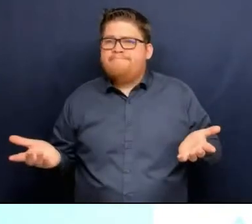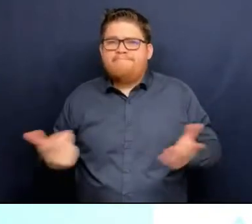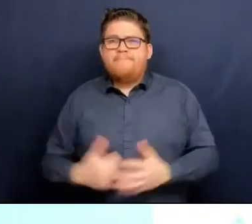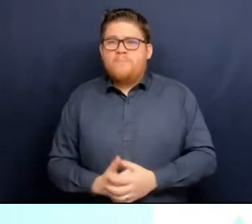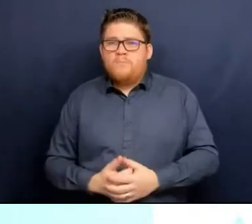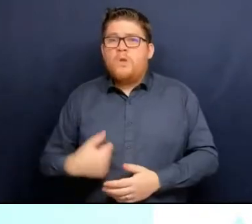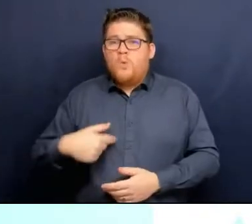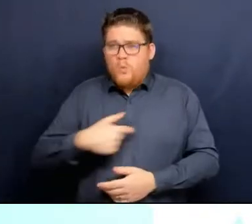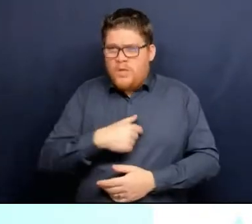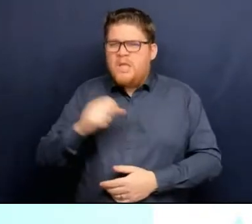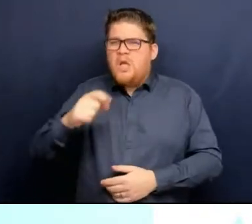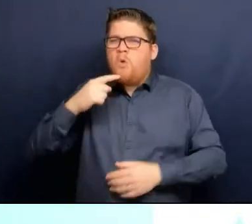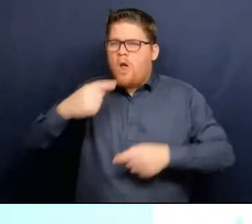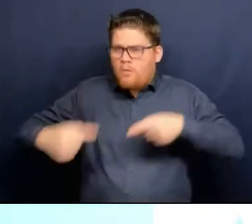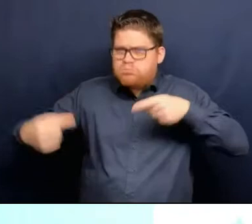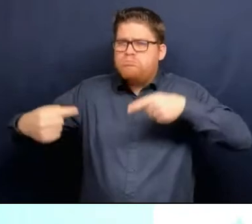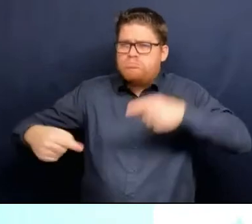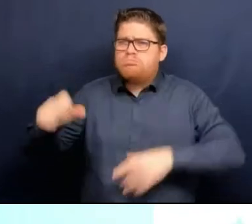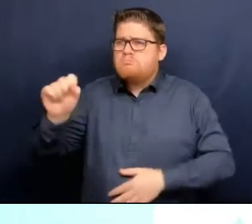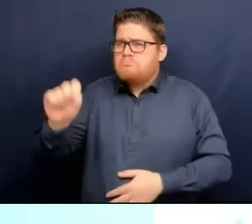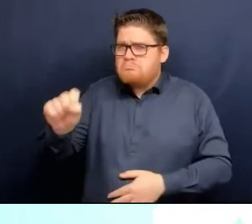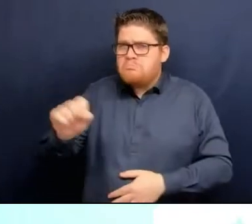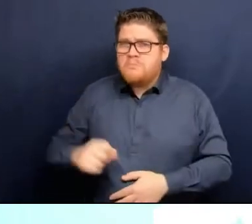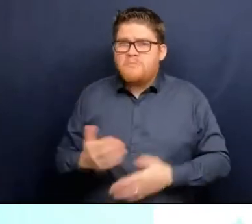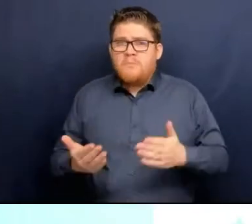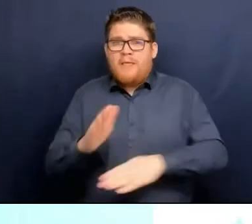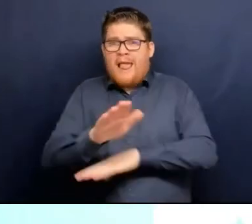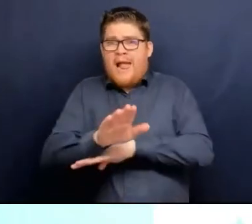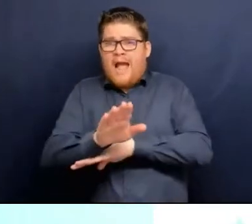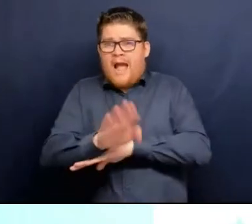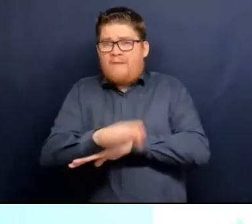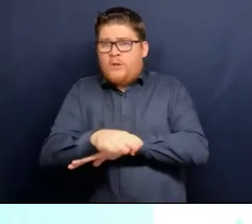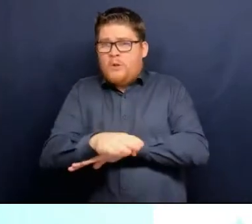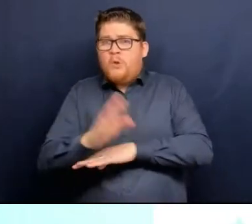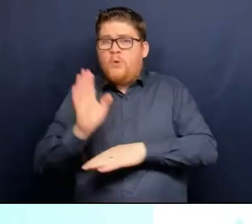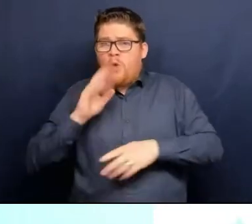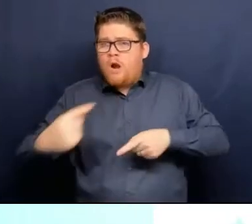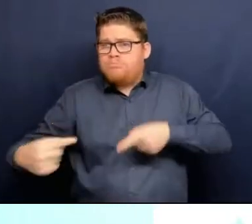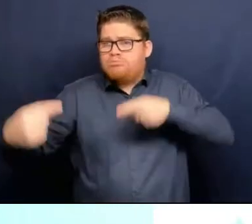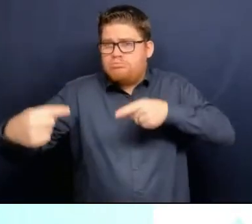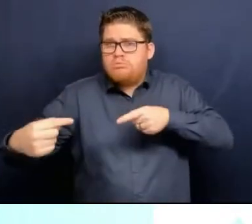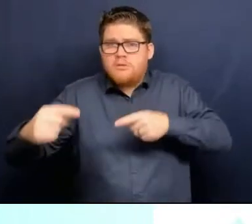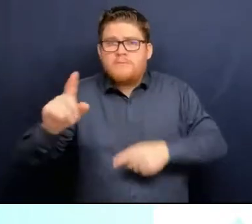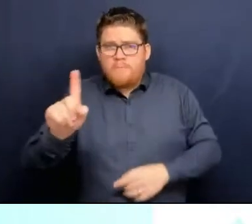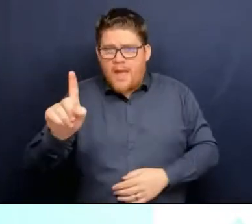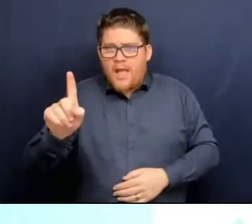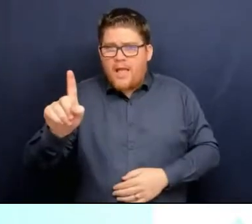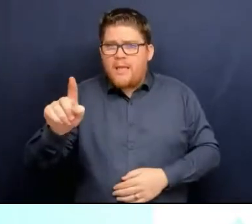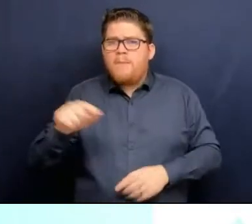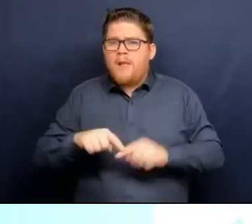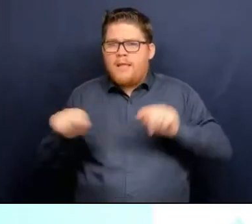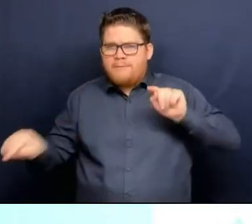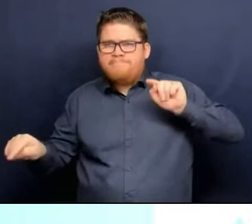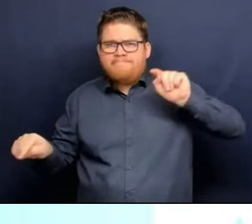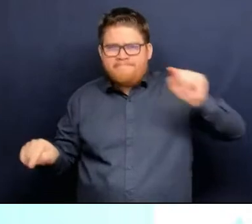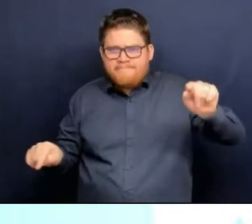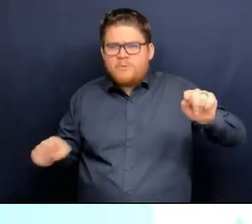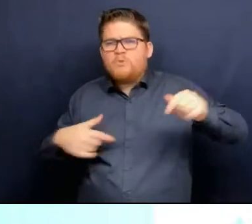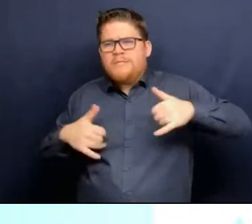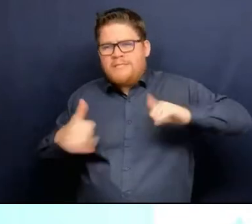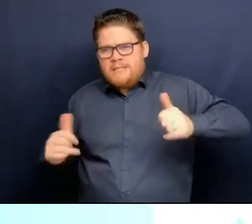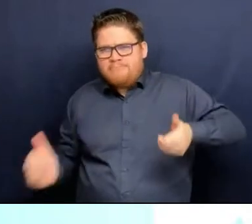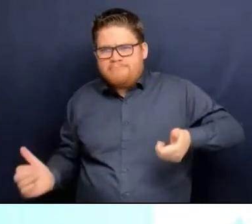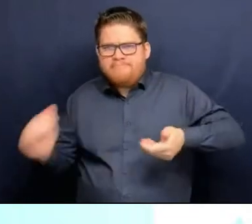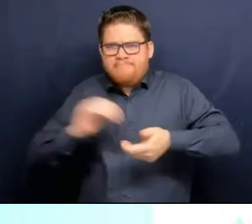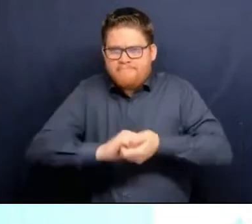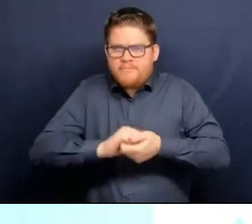may have disagreements later on this afternoon, but that doesn't take away from our mutual commitment to each other to make sure that we do everything we